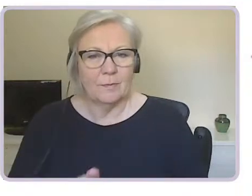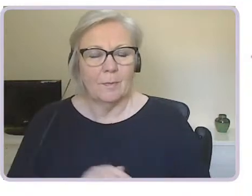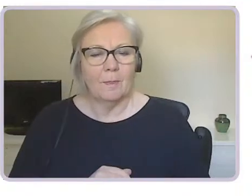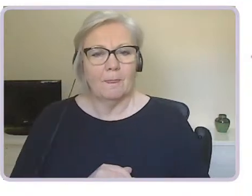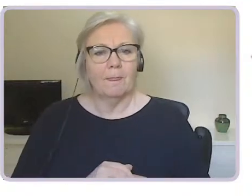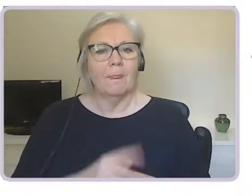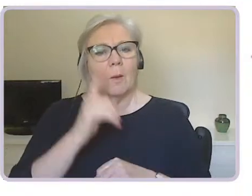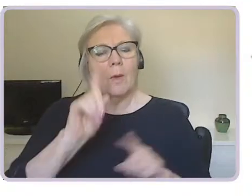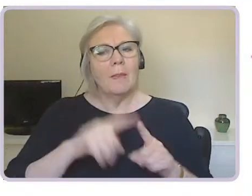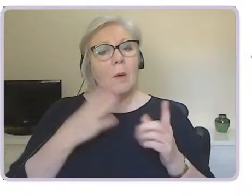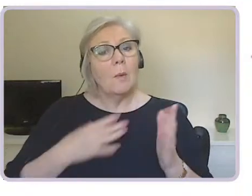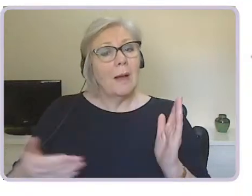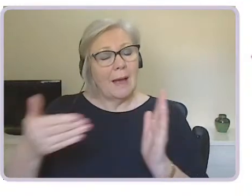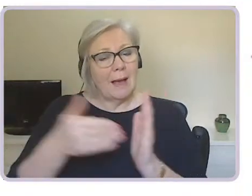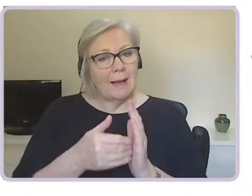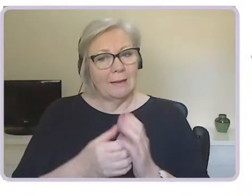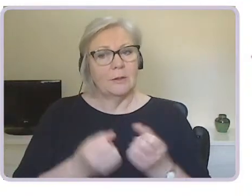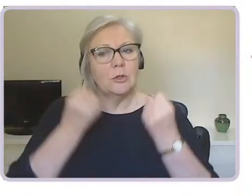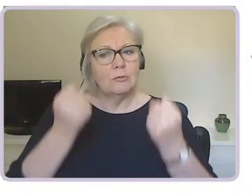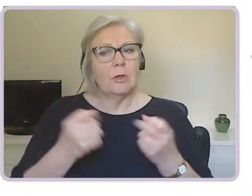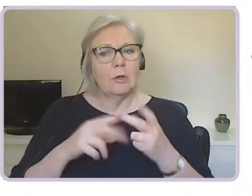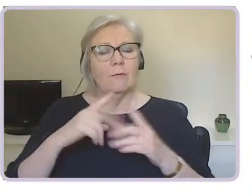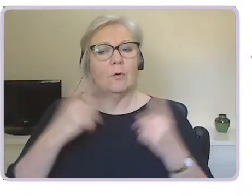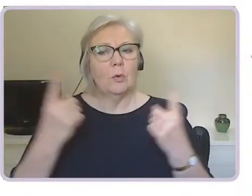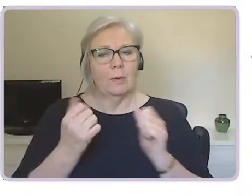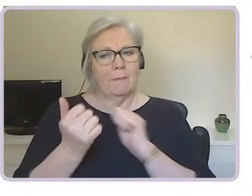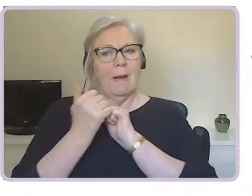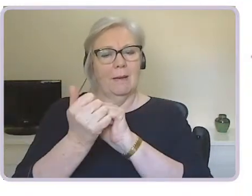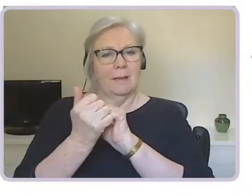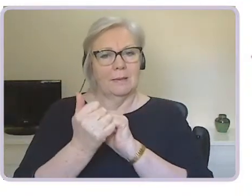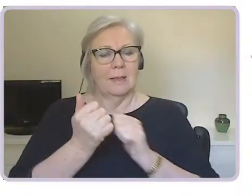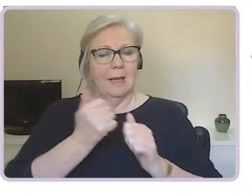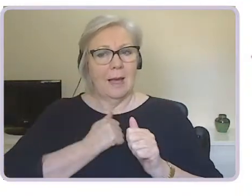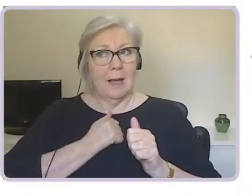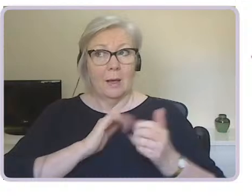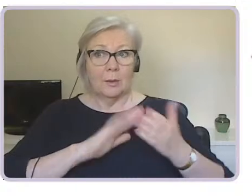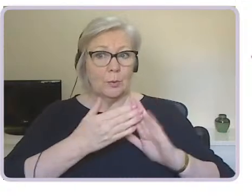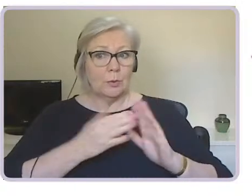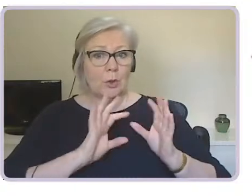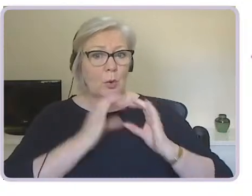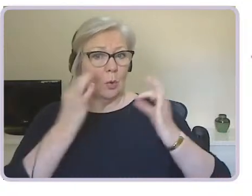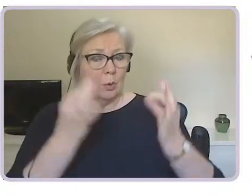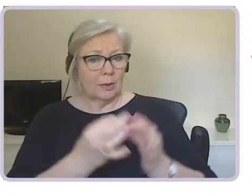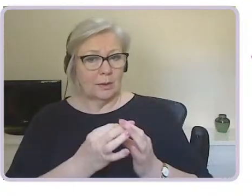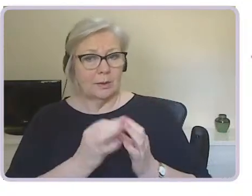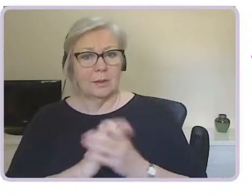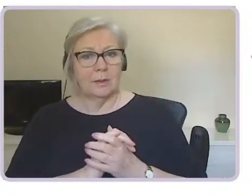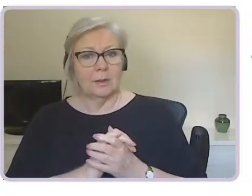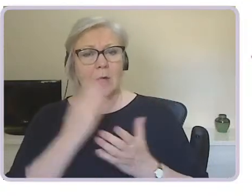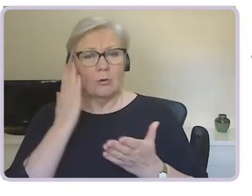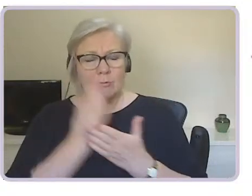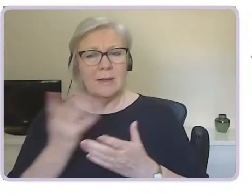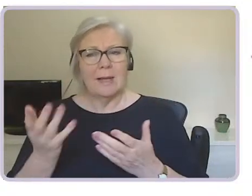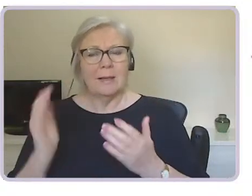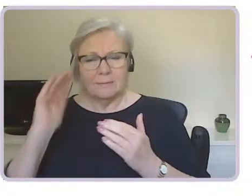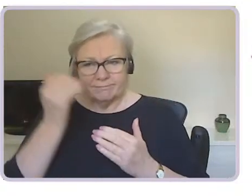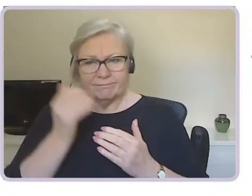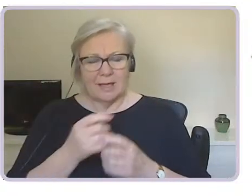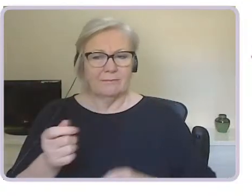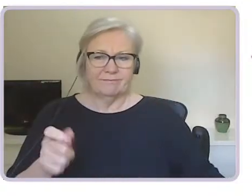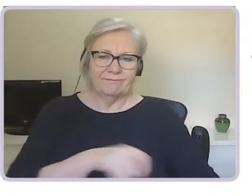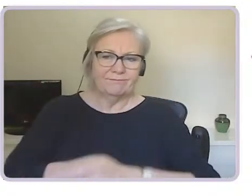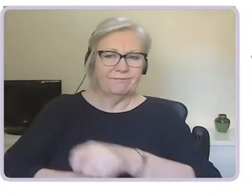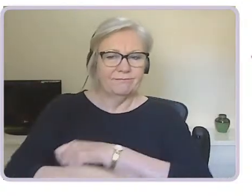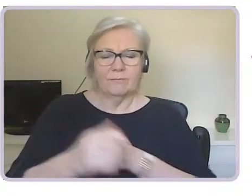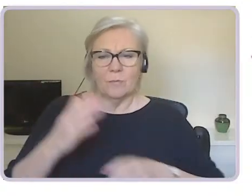add to that is the strength of our partnership. So our community organizations bring that nose to the ground, that everyday